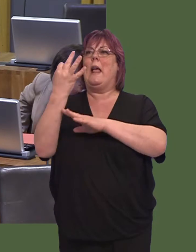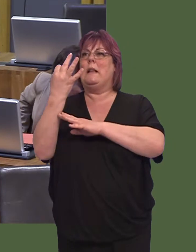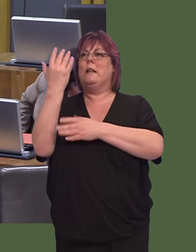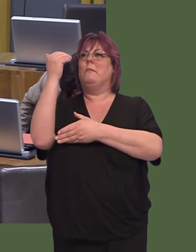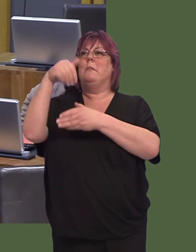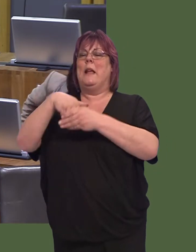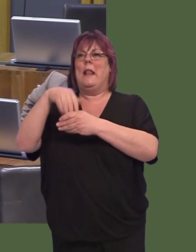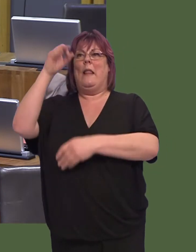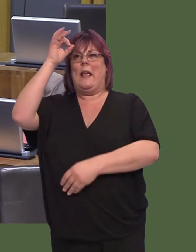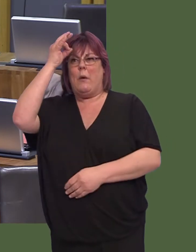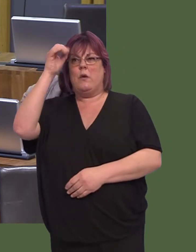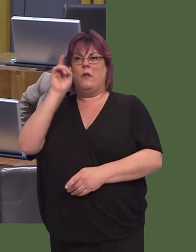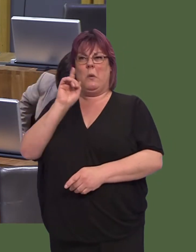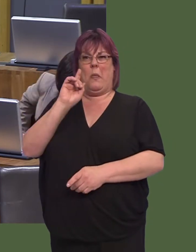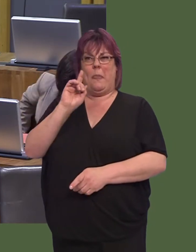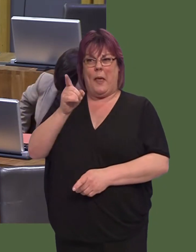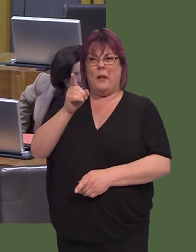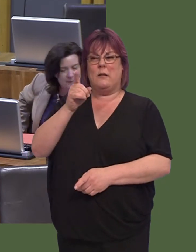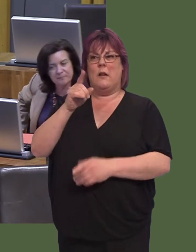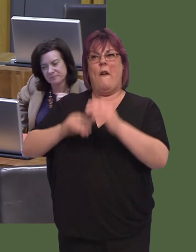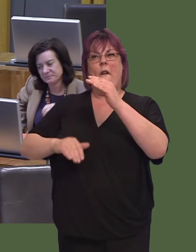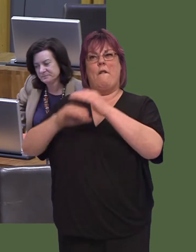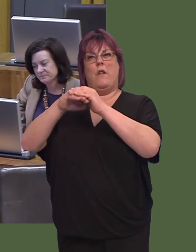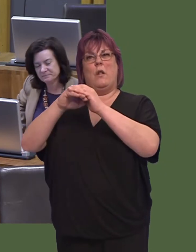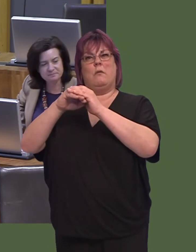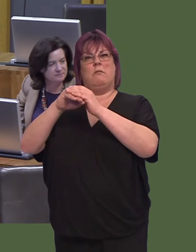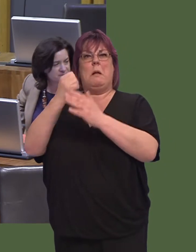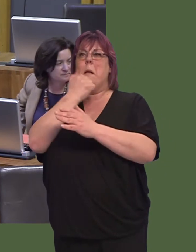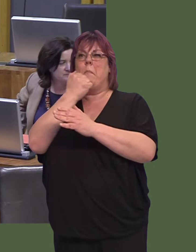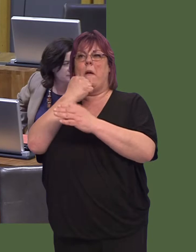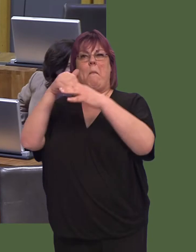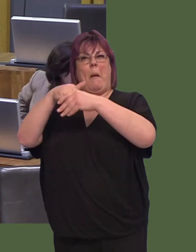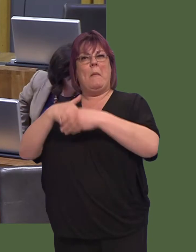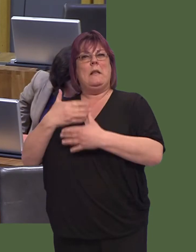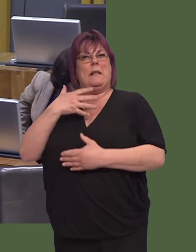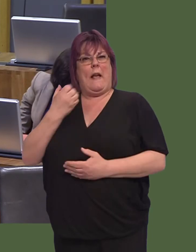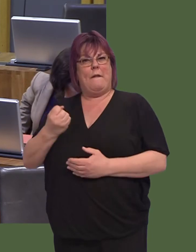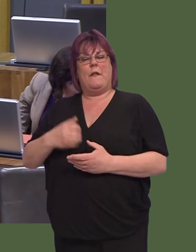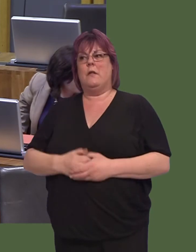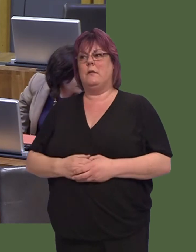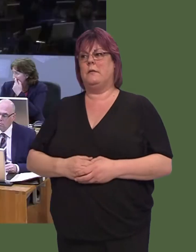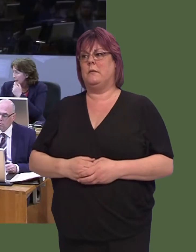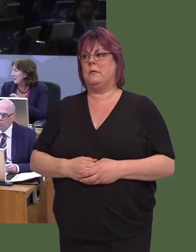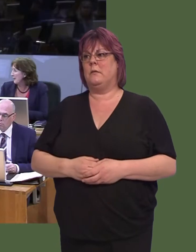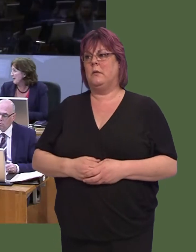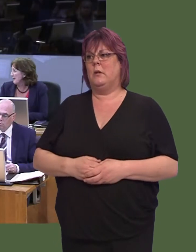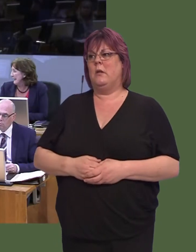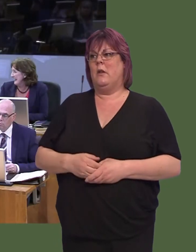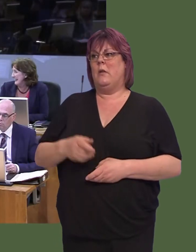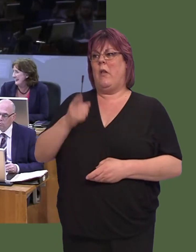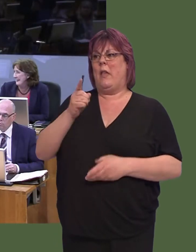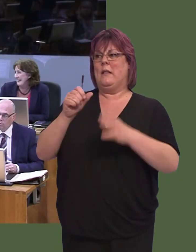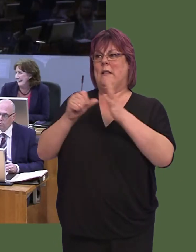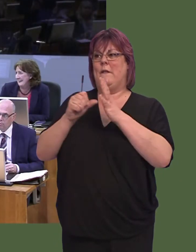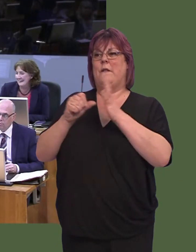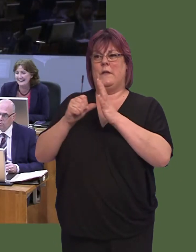population have to be on the council in order for the council to have a full quota of members. That's what I've been told. Well, you know, in those circumstances, it is